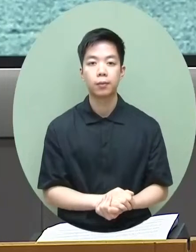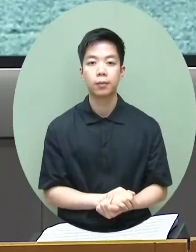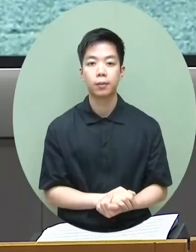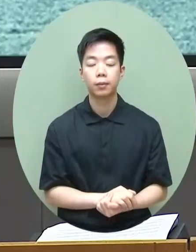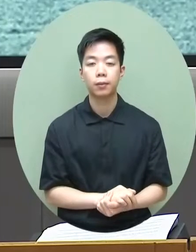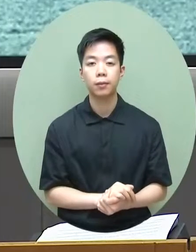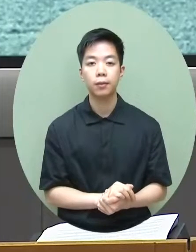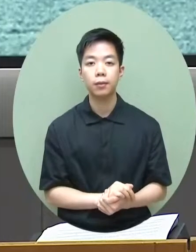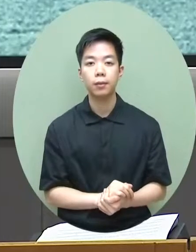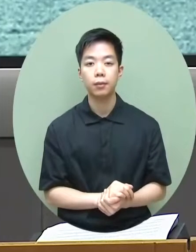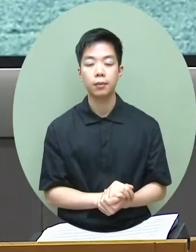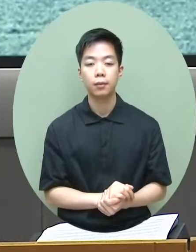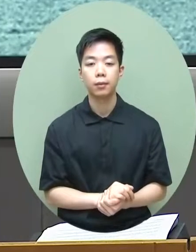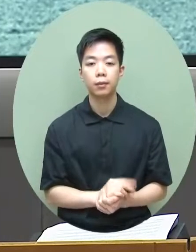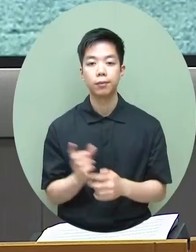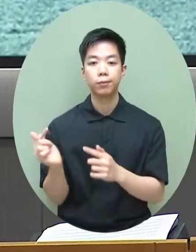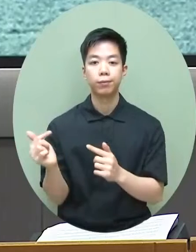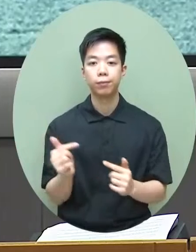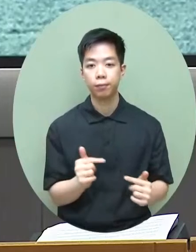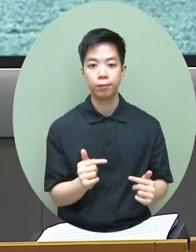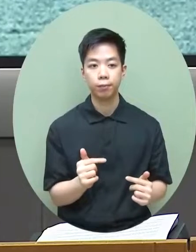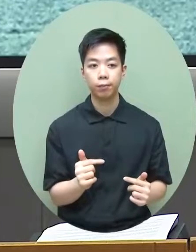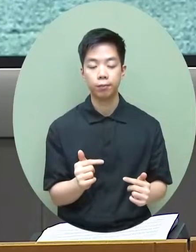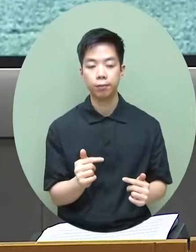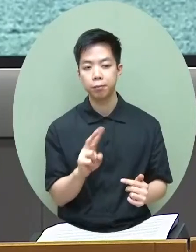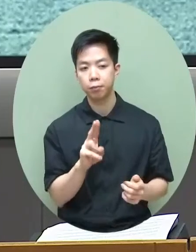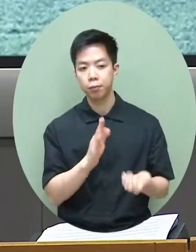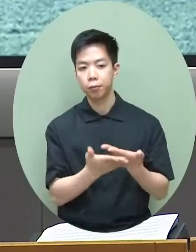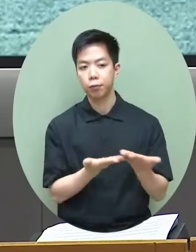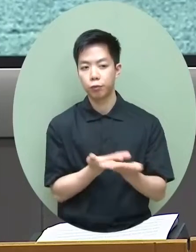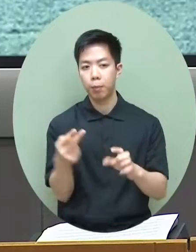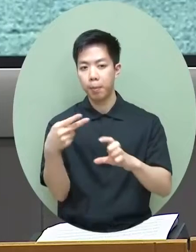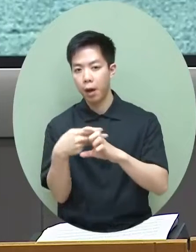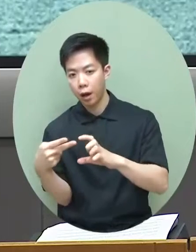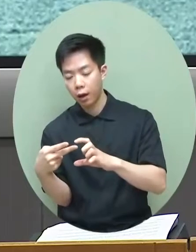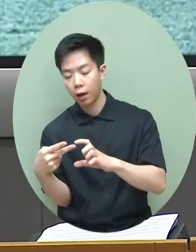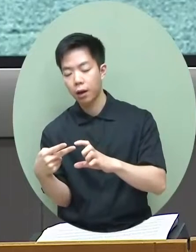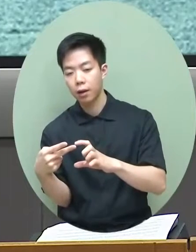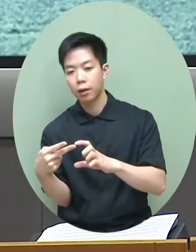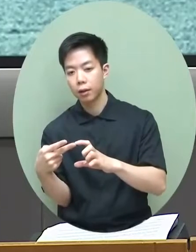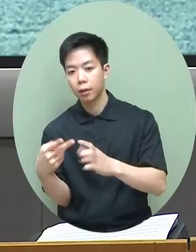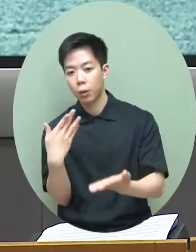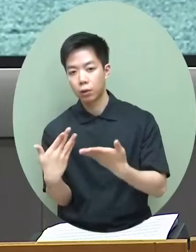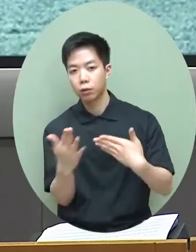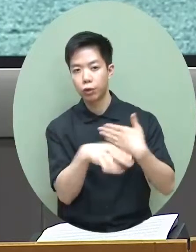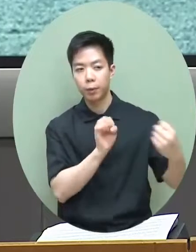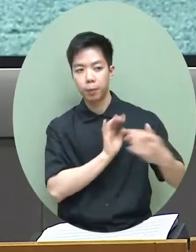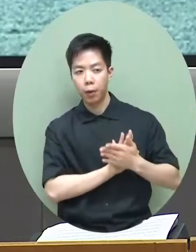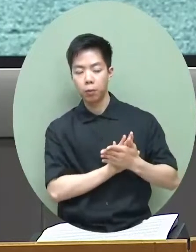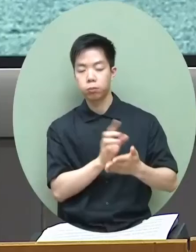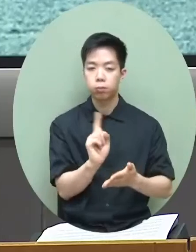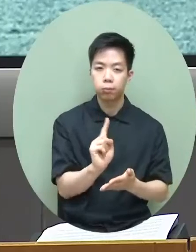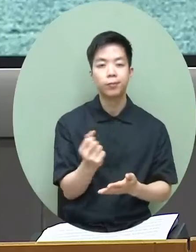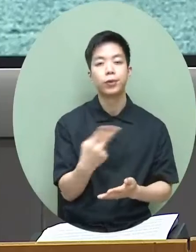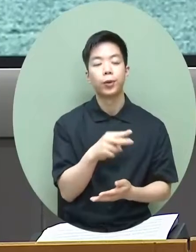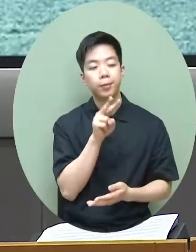We would look at the case again, see whether there's a re-positive case or a case of infection within the community. But